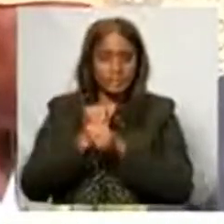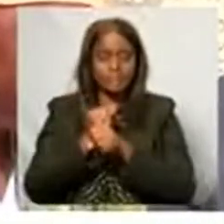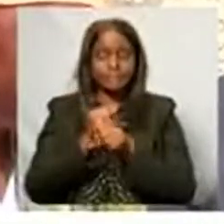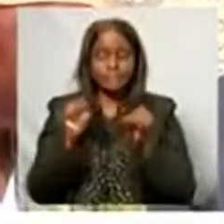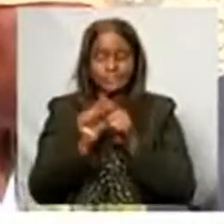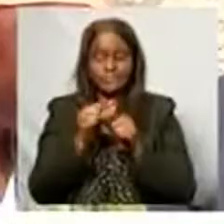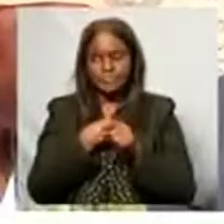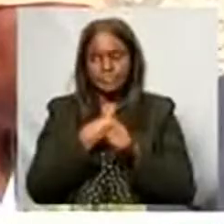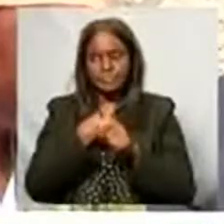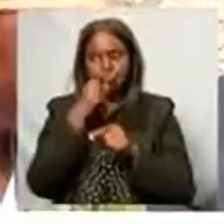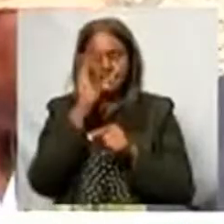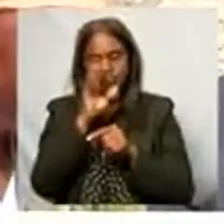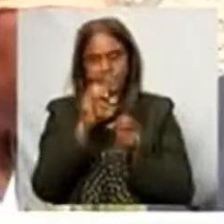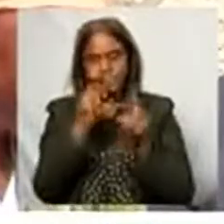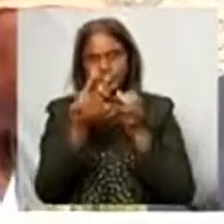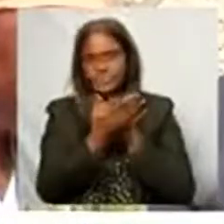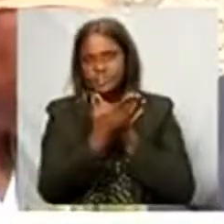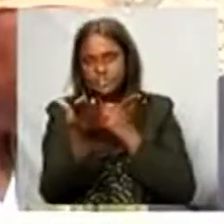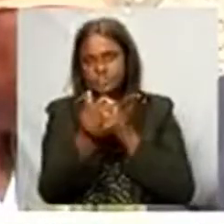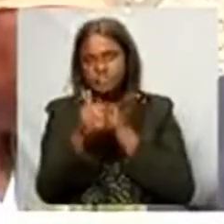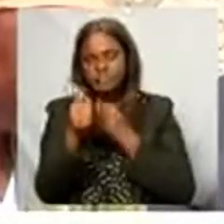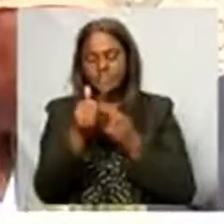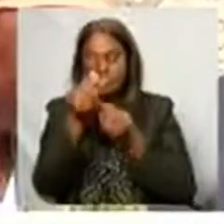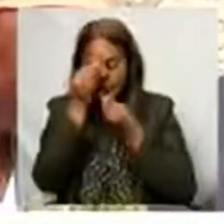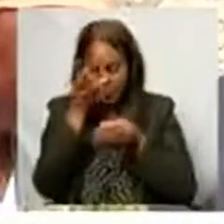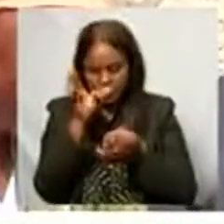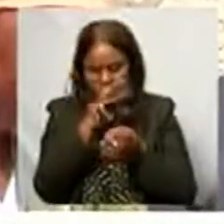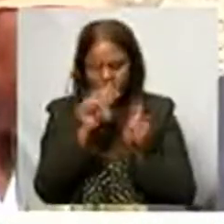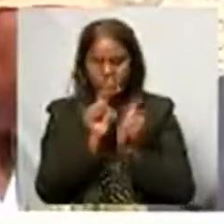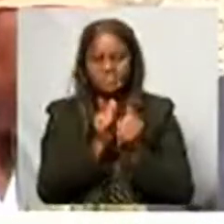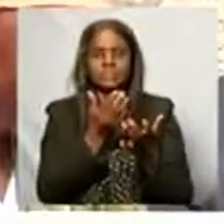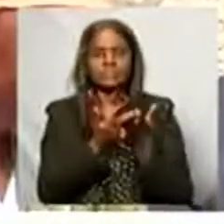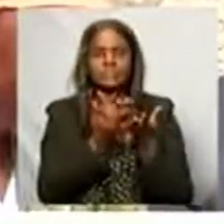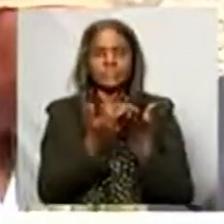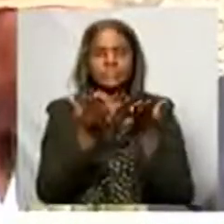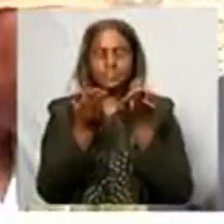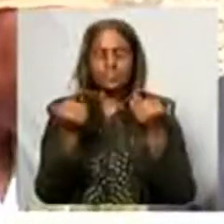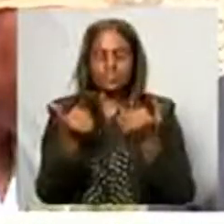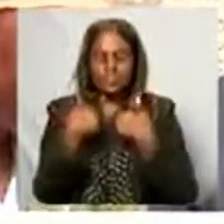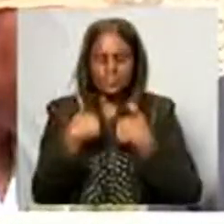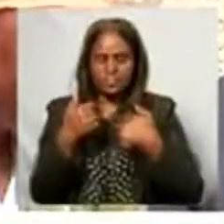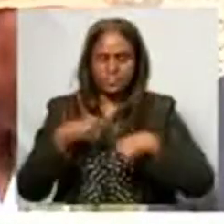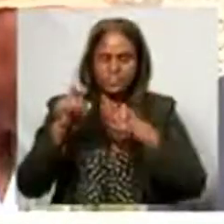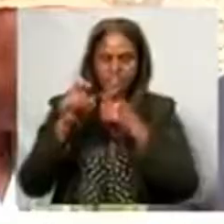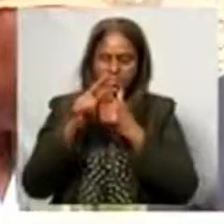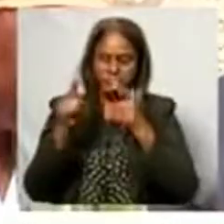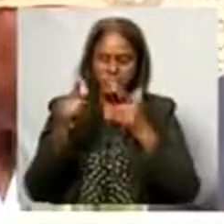I can see most of them actually complied with this. Where there are challenges,